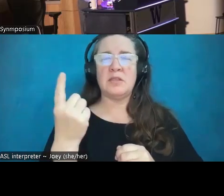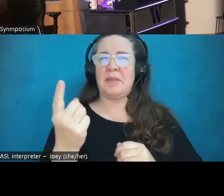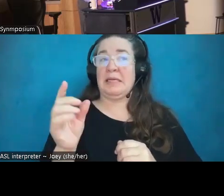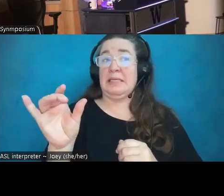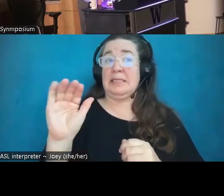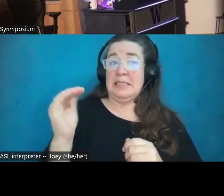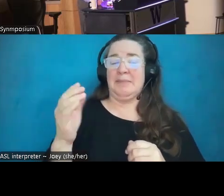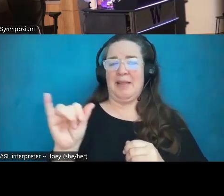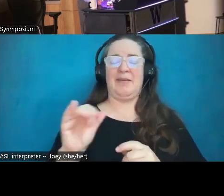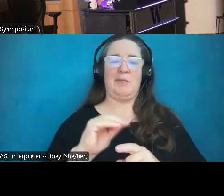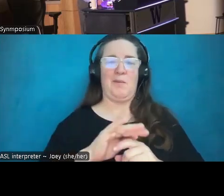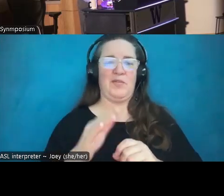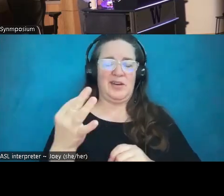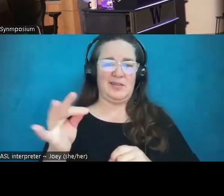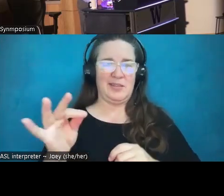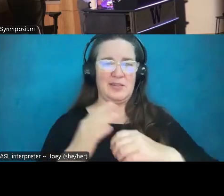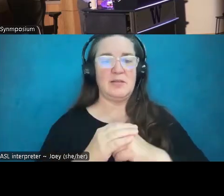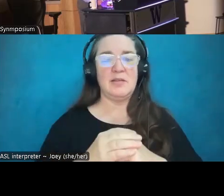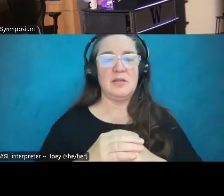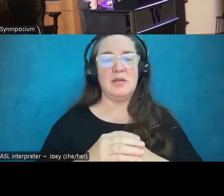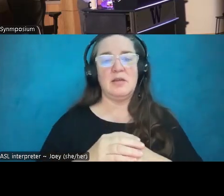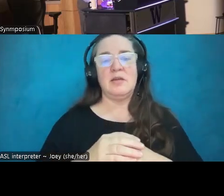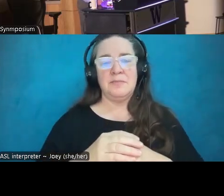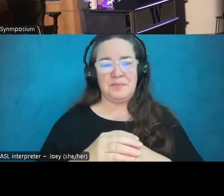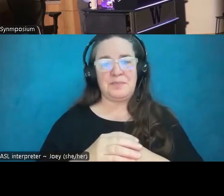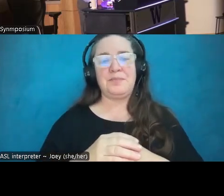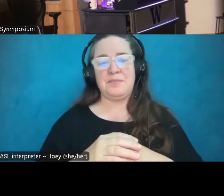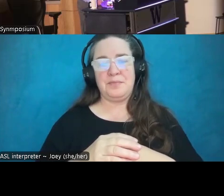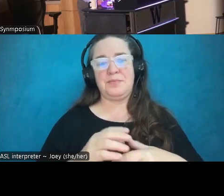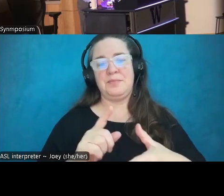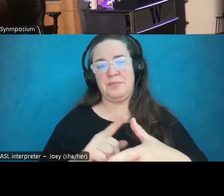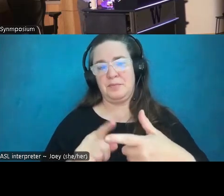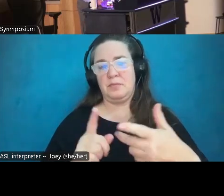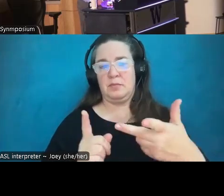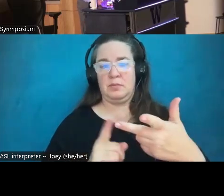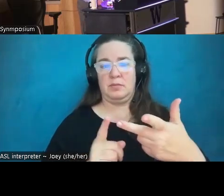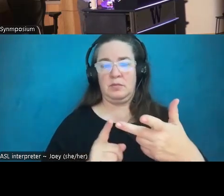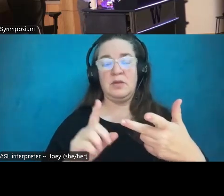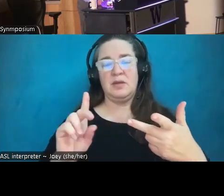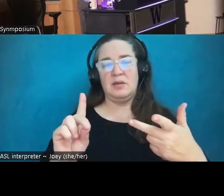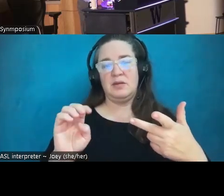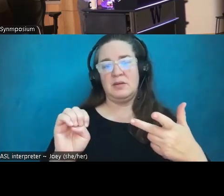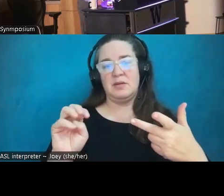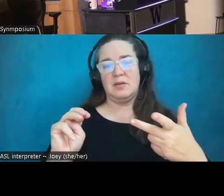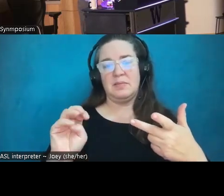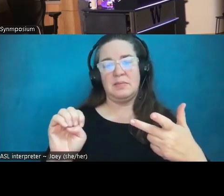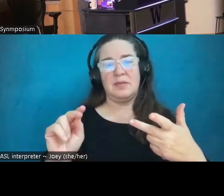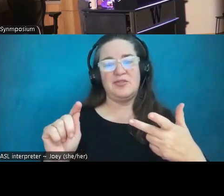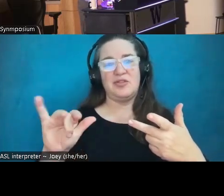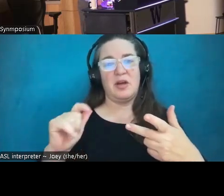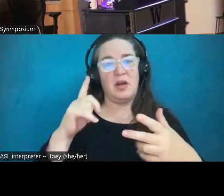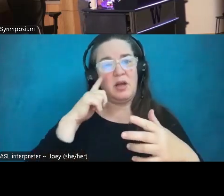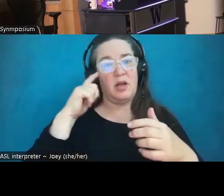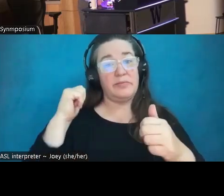Dementia, if you've got an older patient who's really been cognitively declining for a long time, think of that as a potential